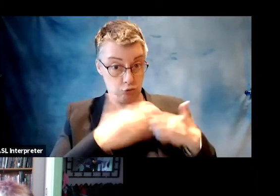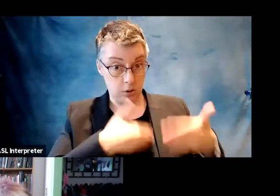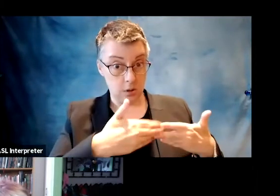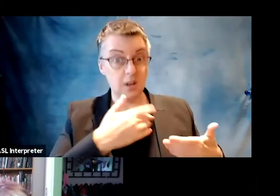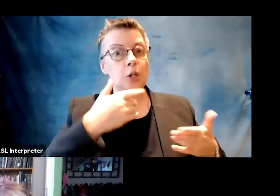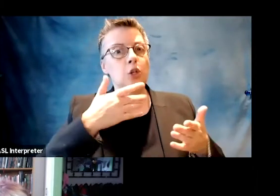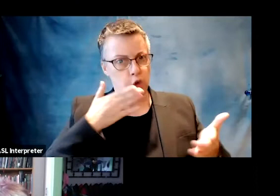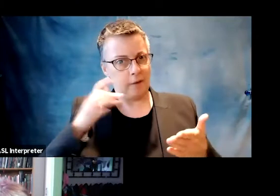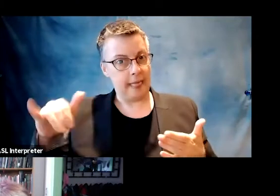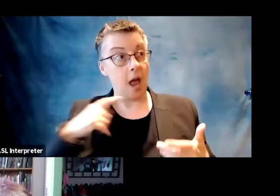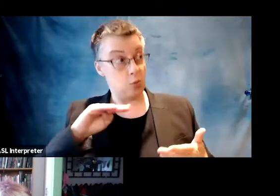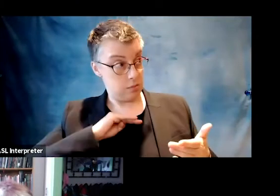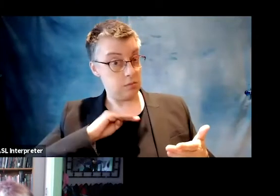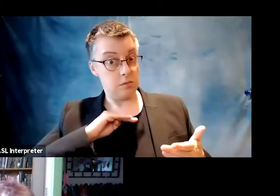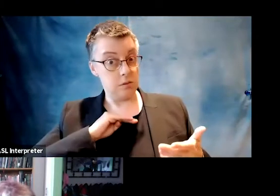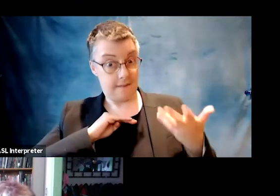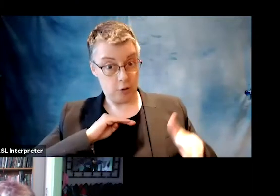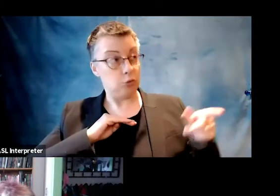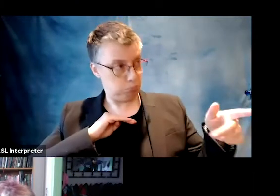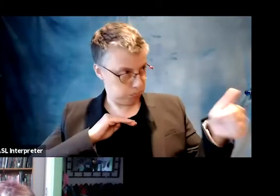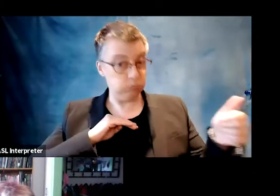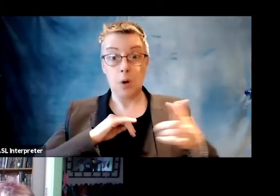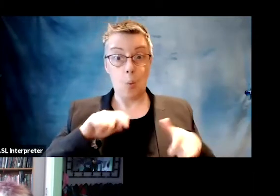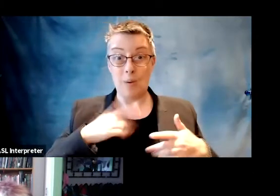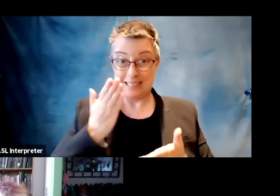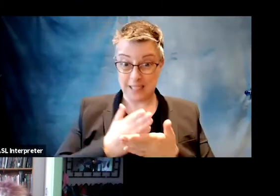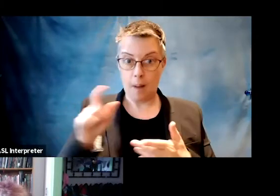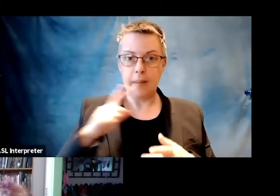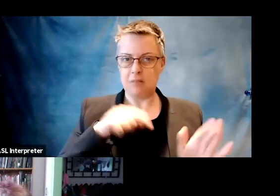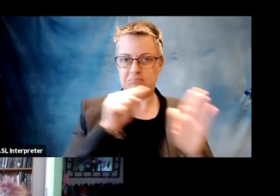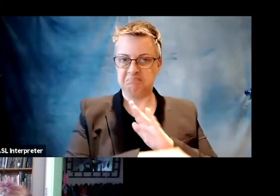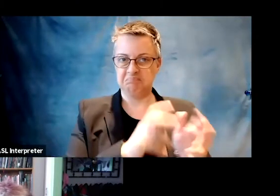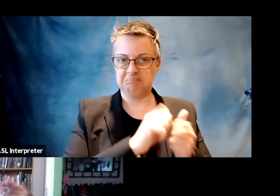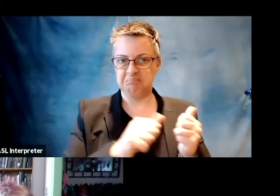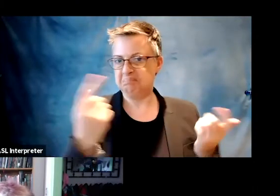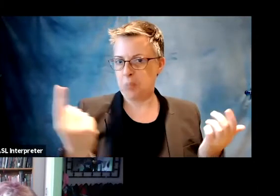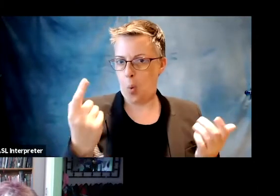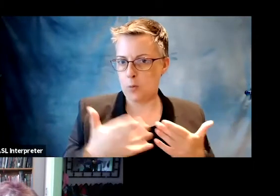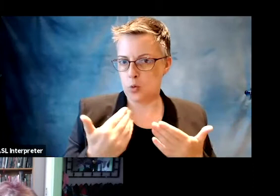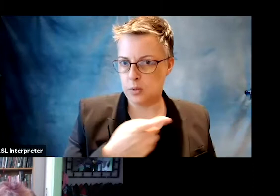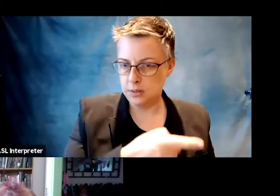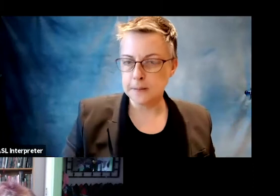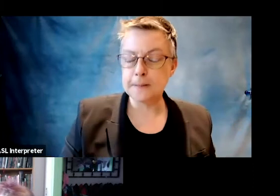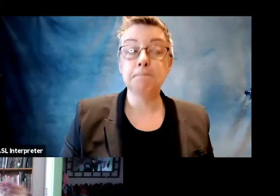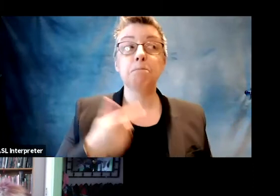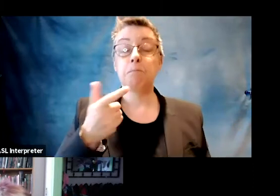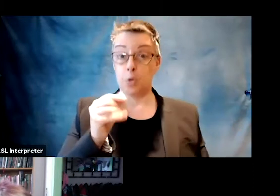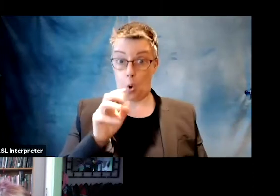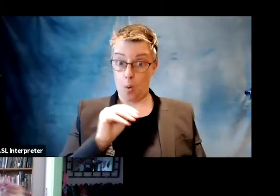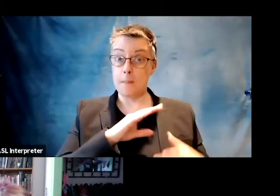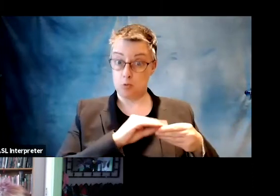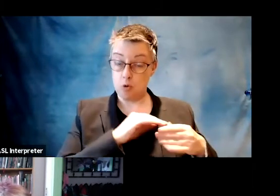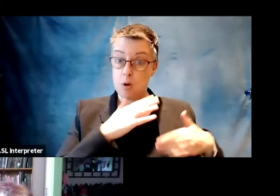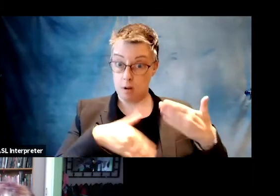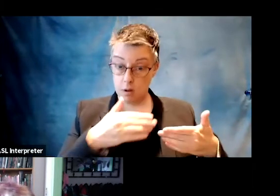purposes. And once they stop doing so, they're almost always destroyed. And in the story of the Golem, once the